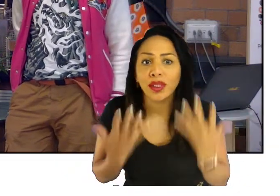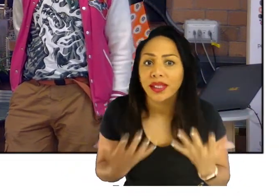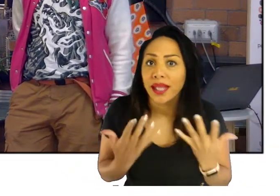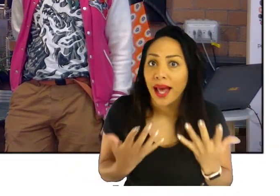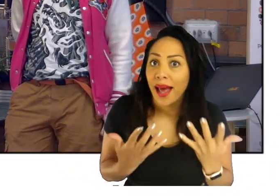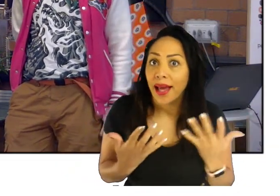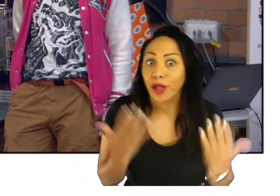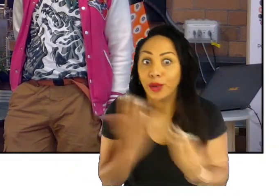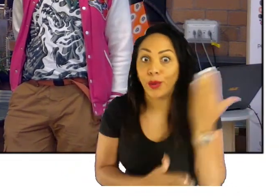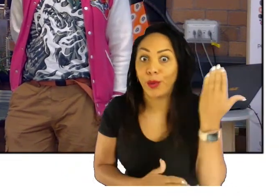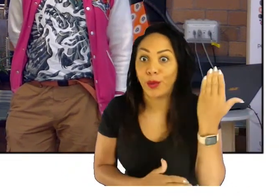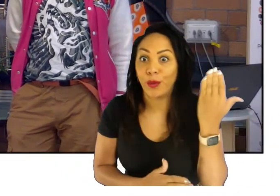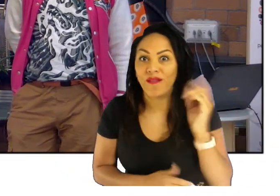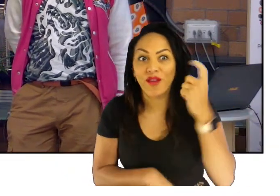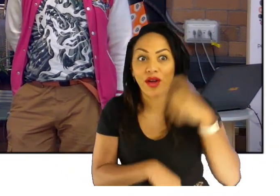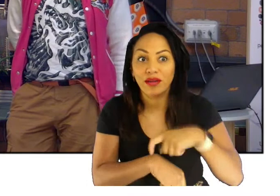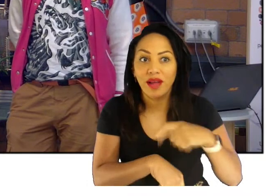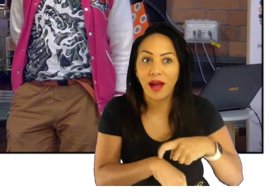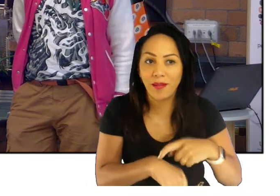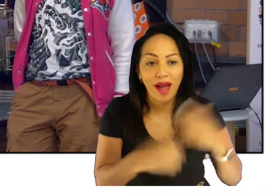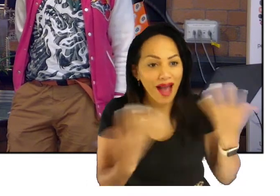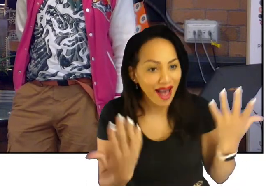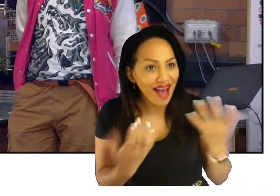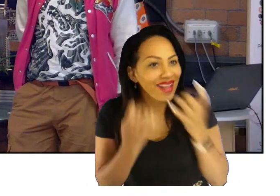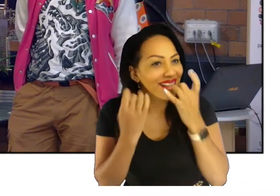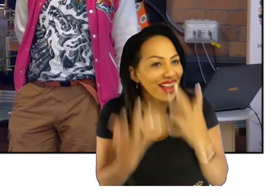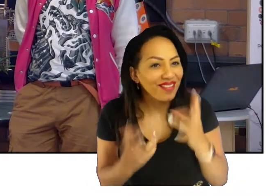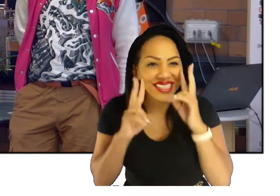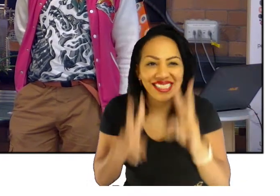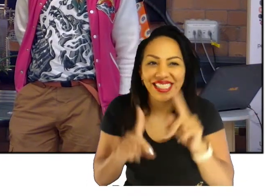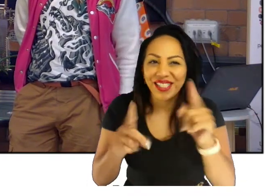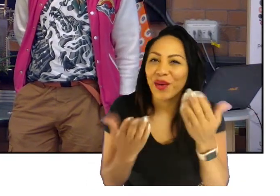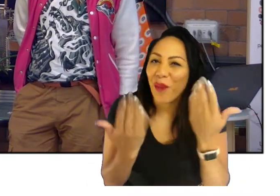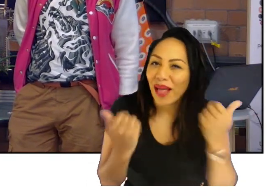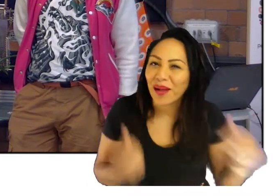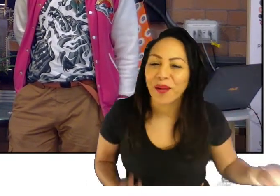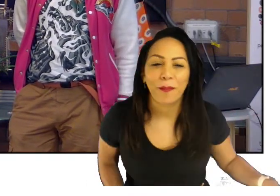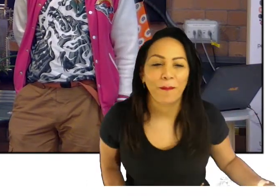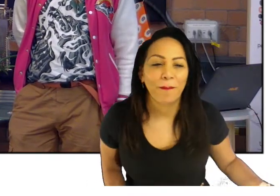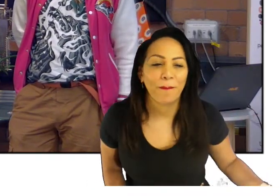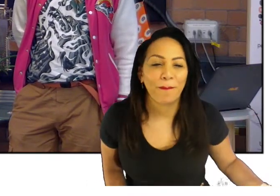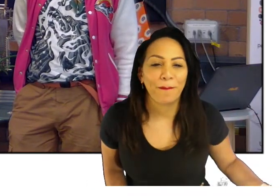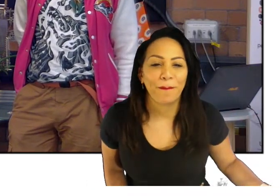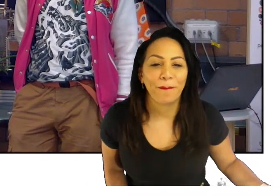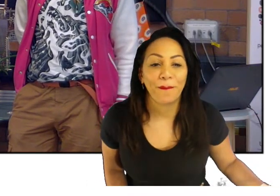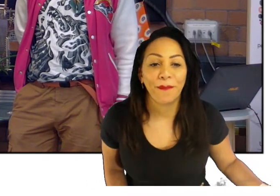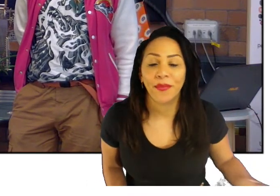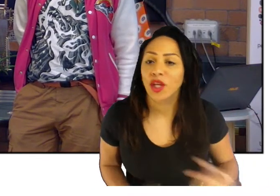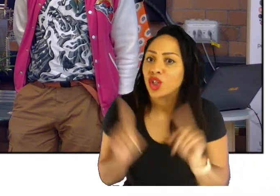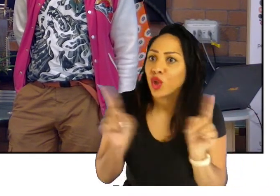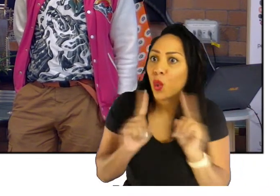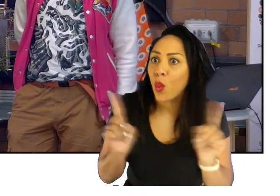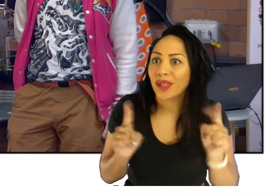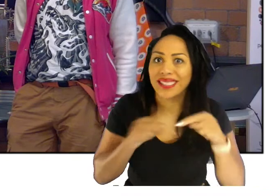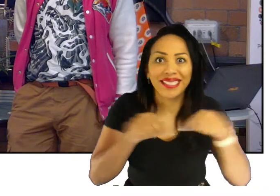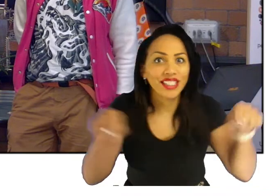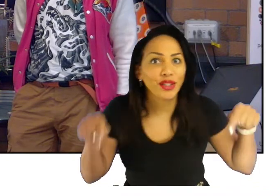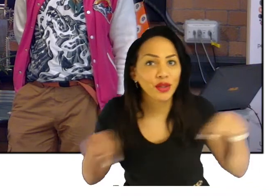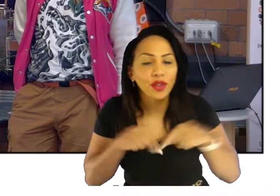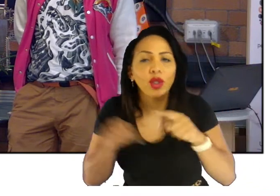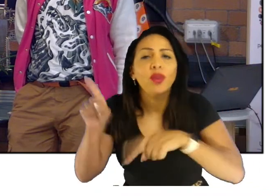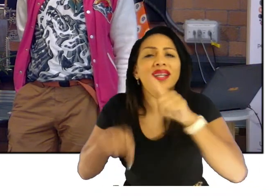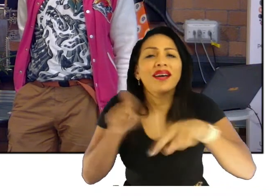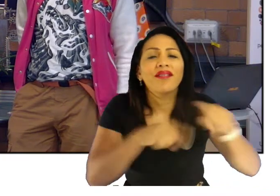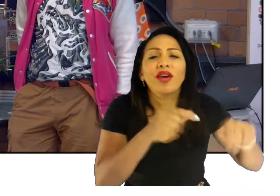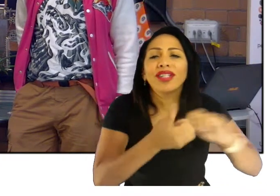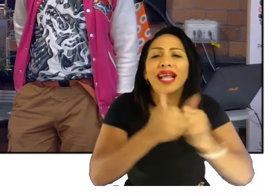Yes. Yeah. Oh, welcome. It's lovely to see you. So what is Pervasive Media Studio? So we're a diverse and